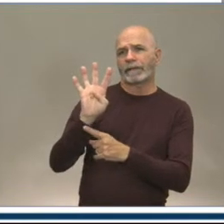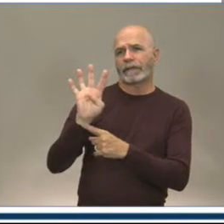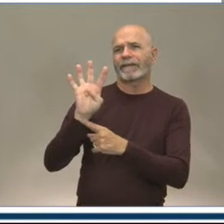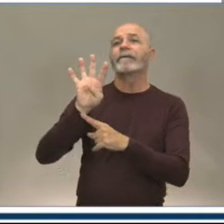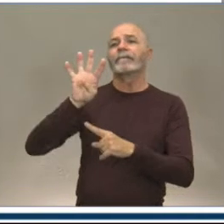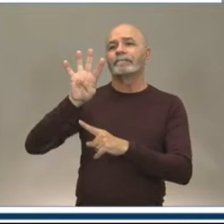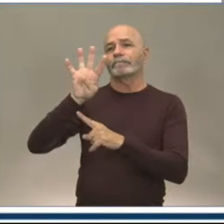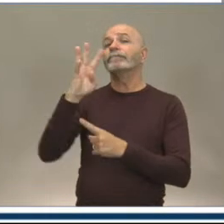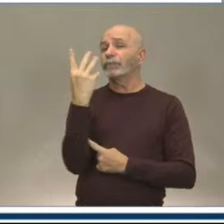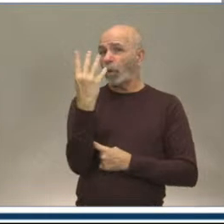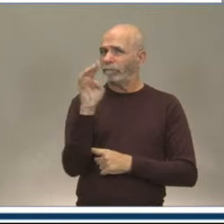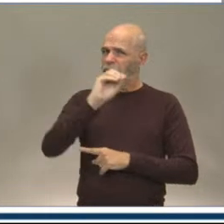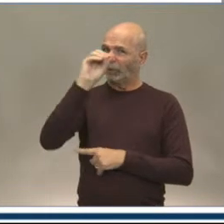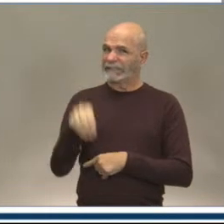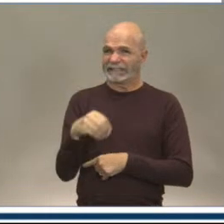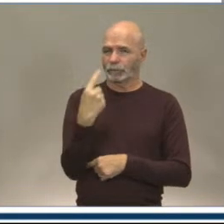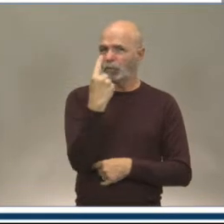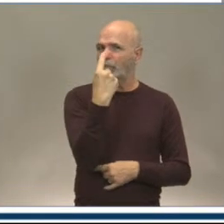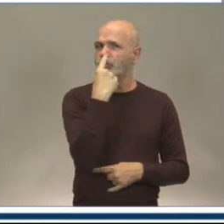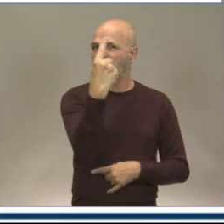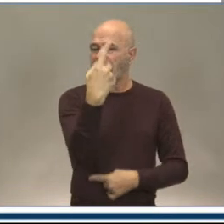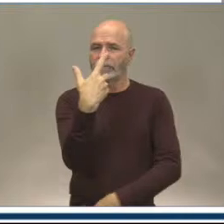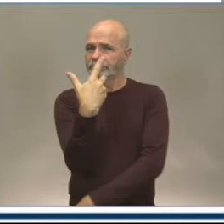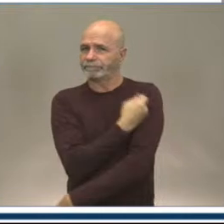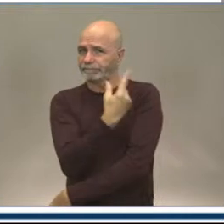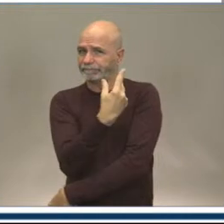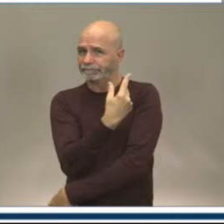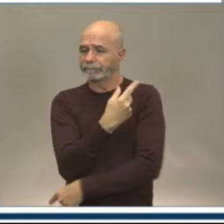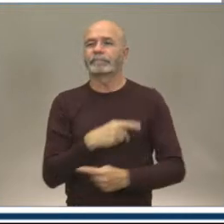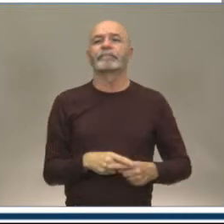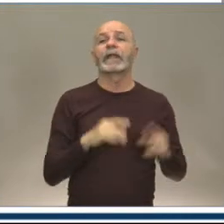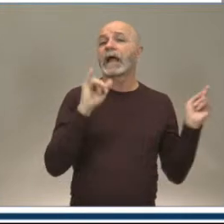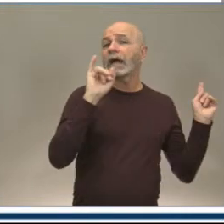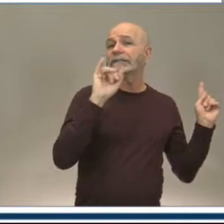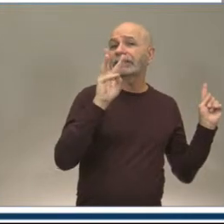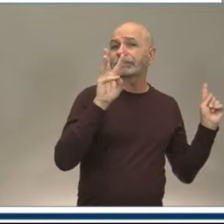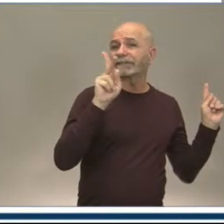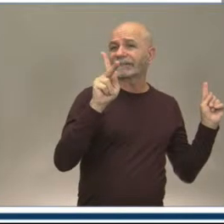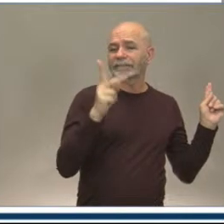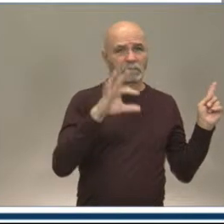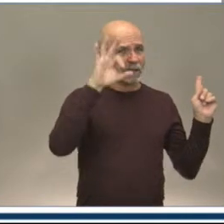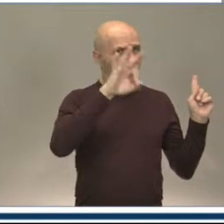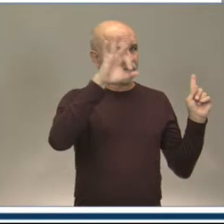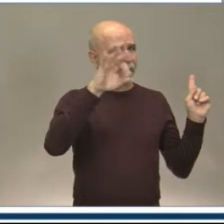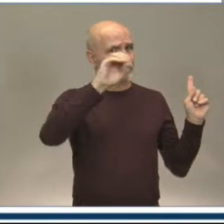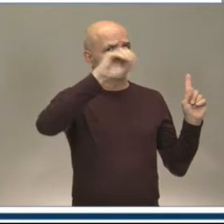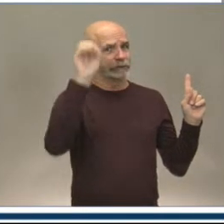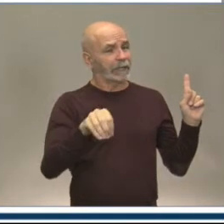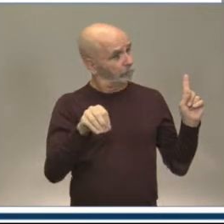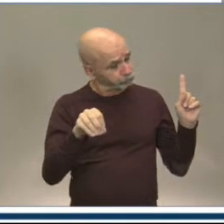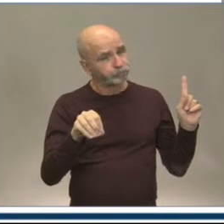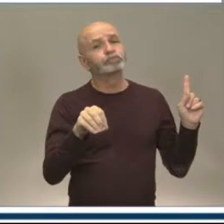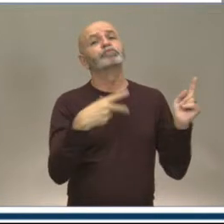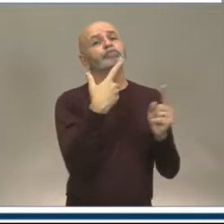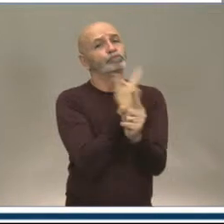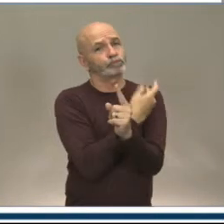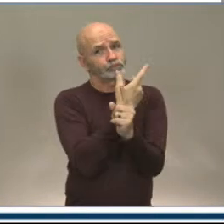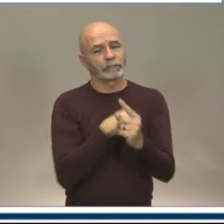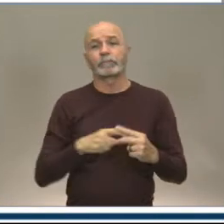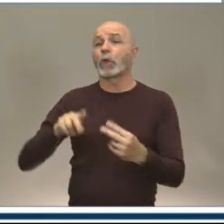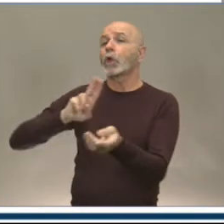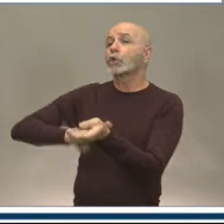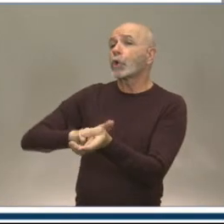IWK, 99% of IWK staff are fully vaccinated. In long-term care, 95% are